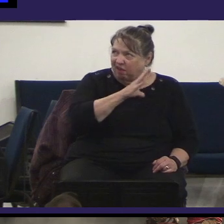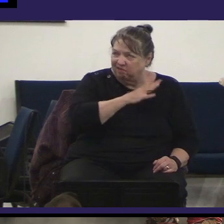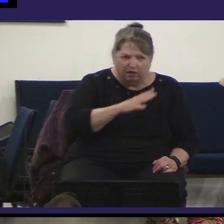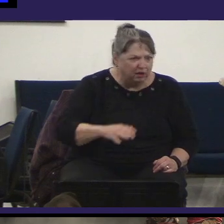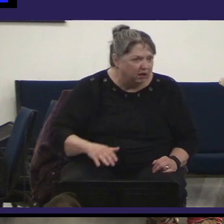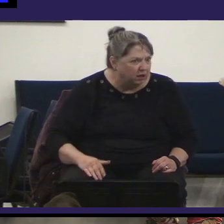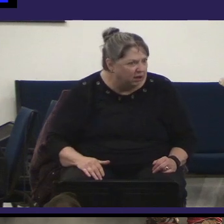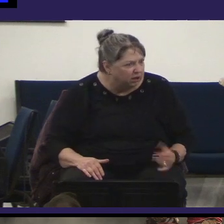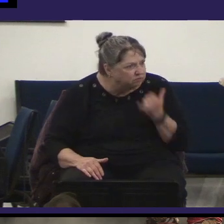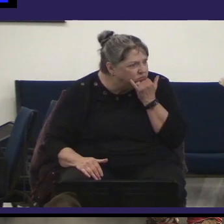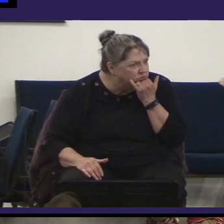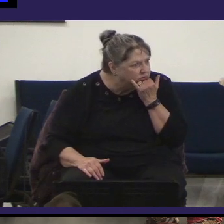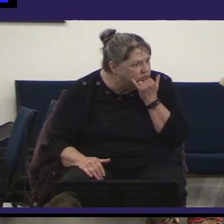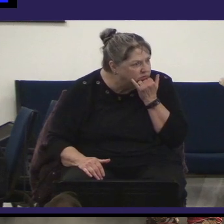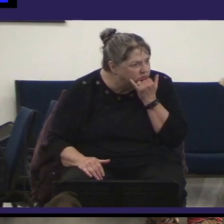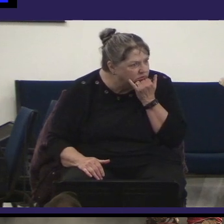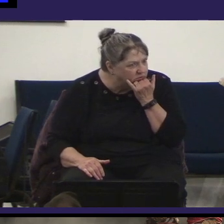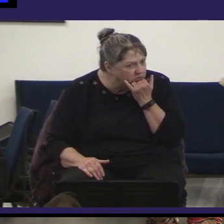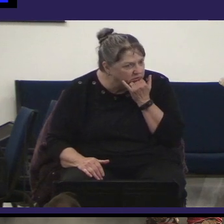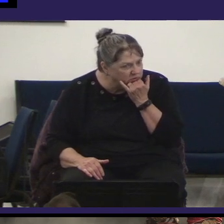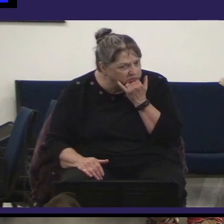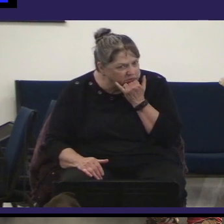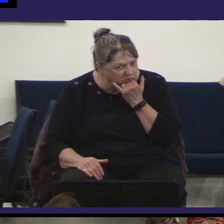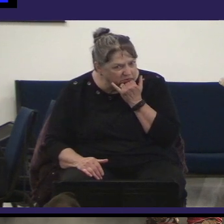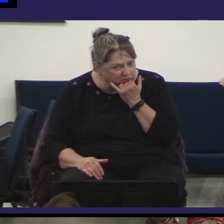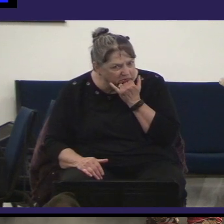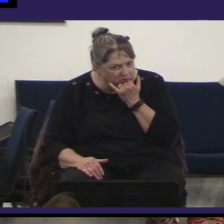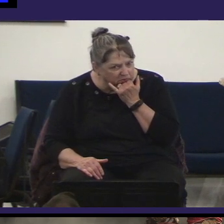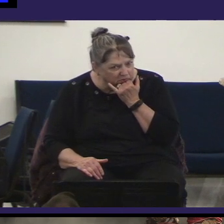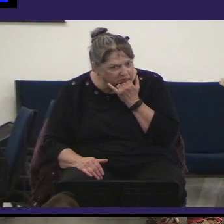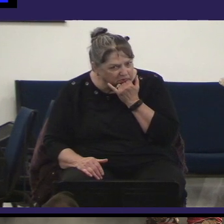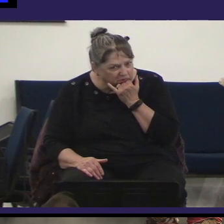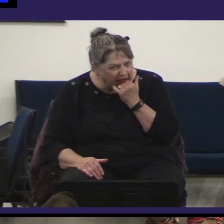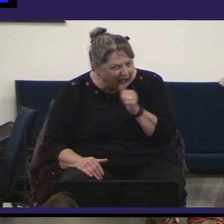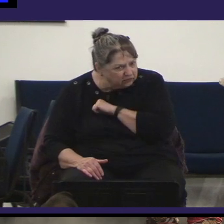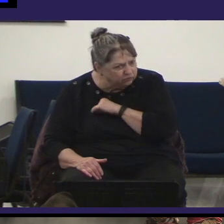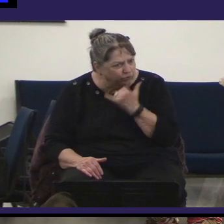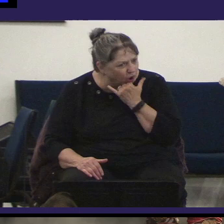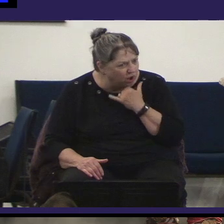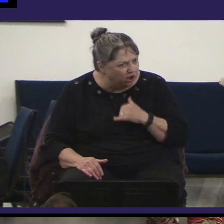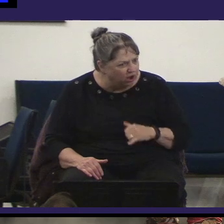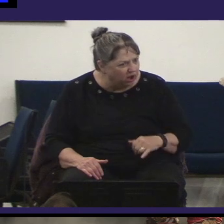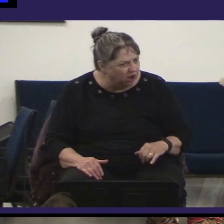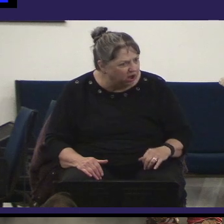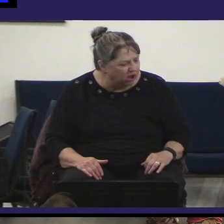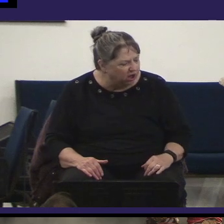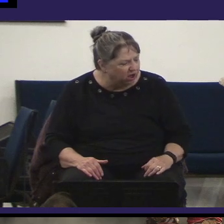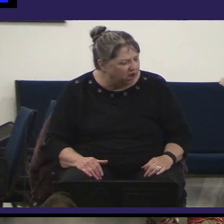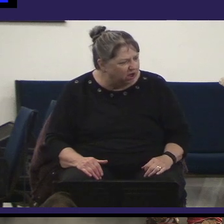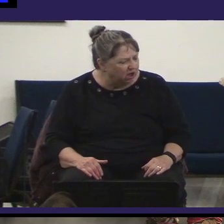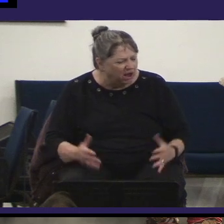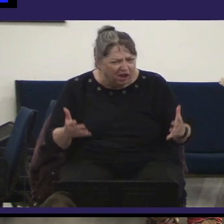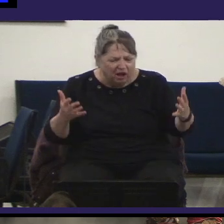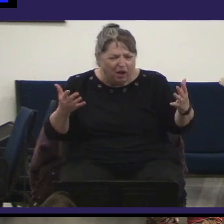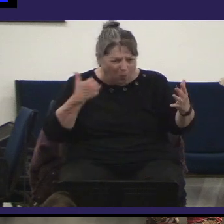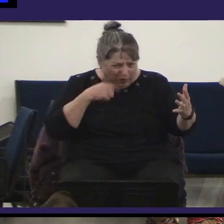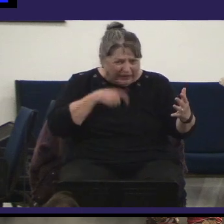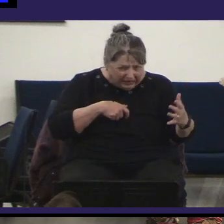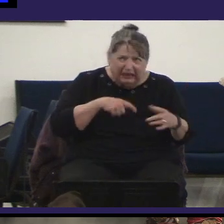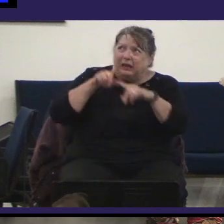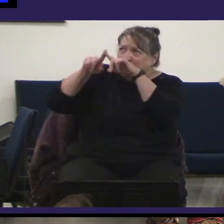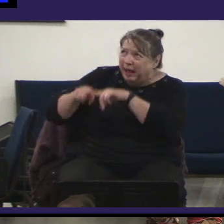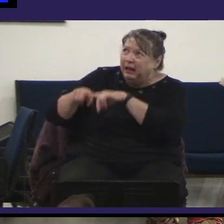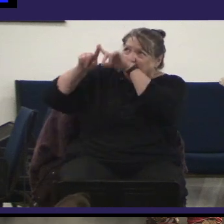that full armor of God already. So Jesus, the Prince of Peace, when we're fitted with the readiness of the gospel